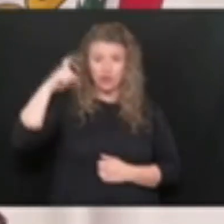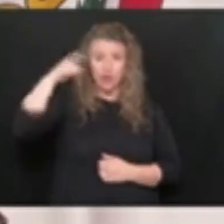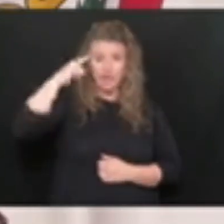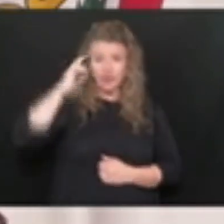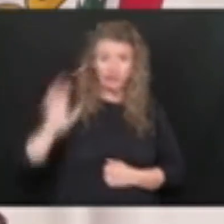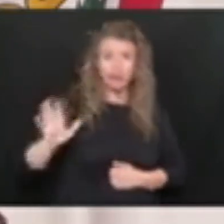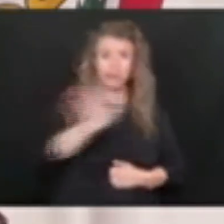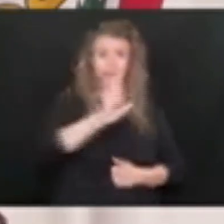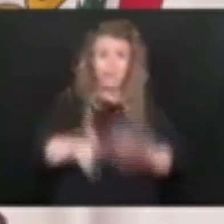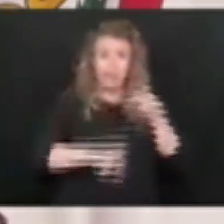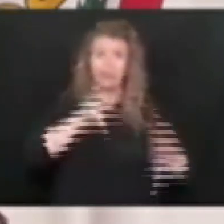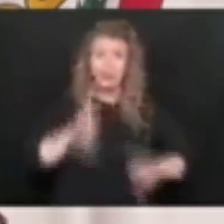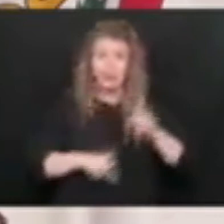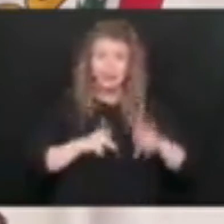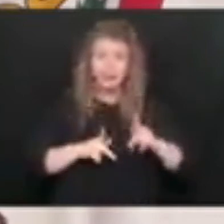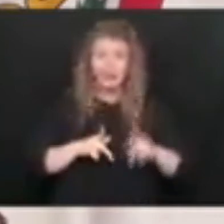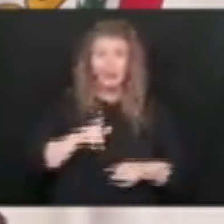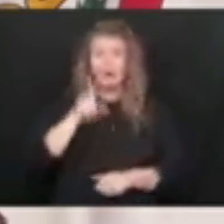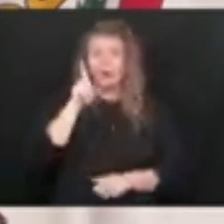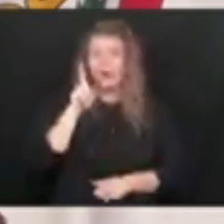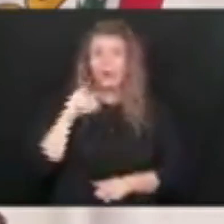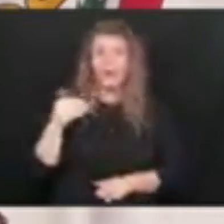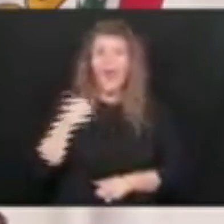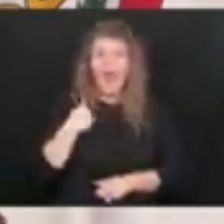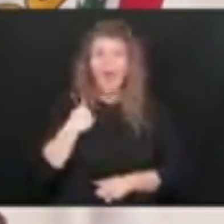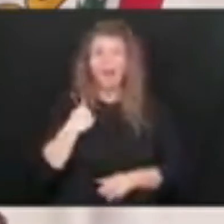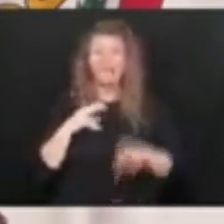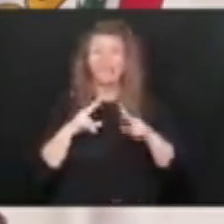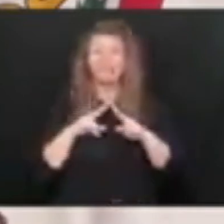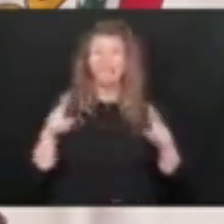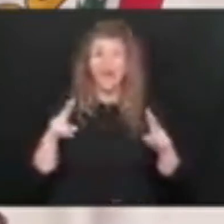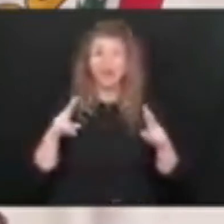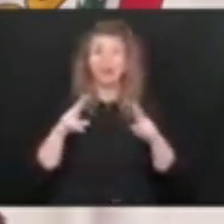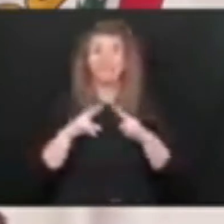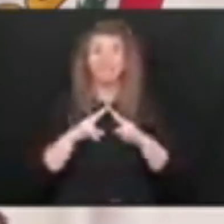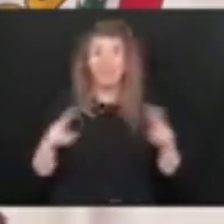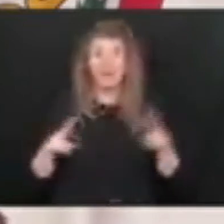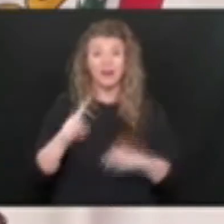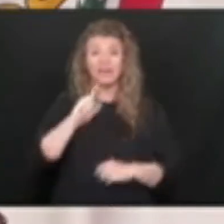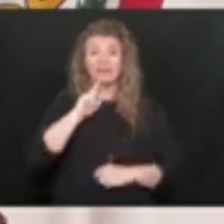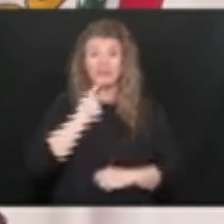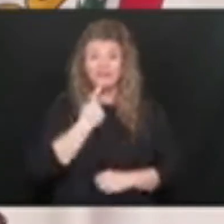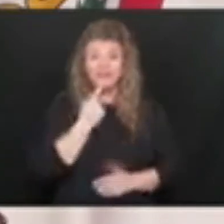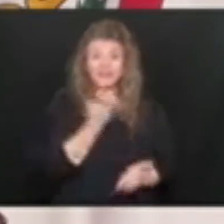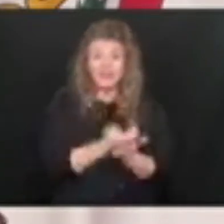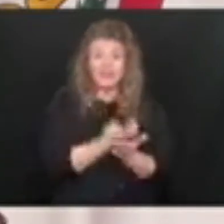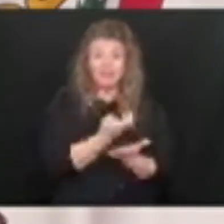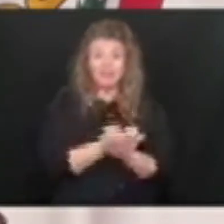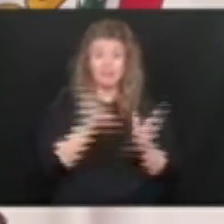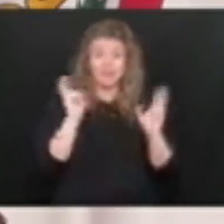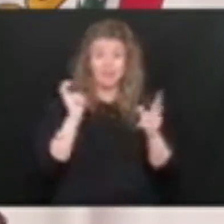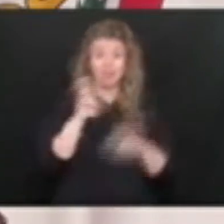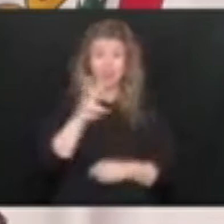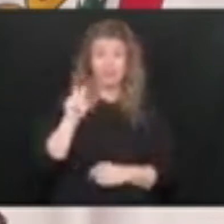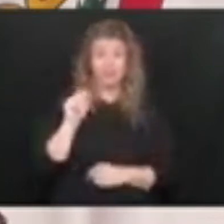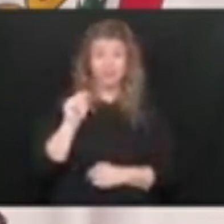We absolutely have got a critical economic issue in West Virginia in that we are losing our